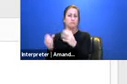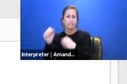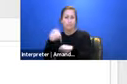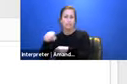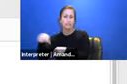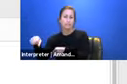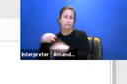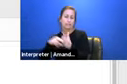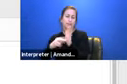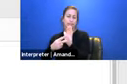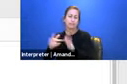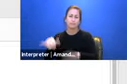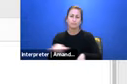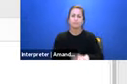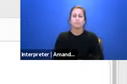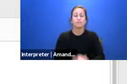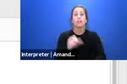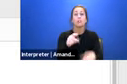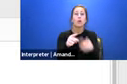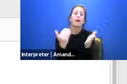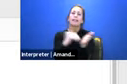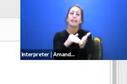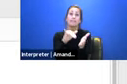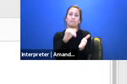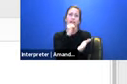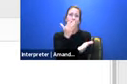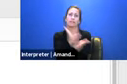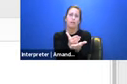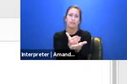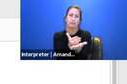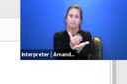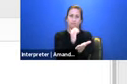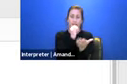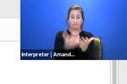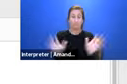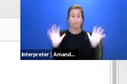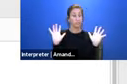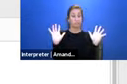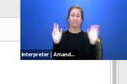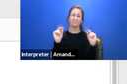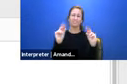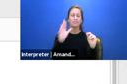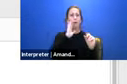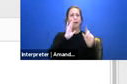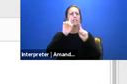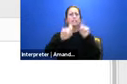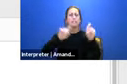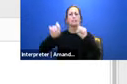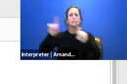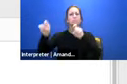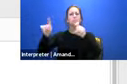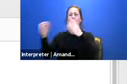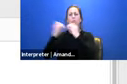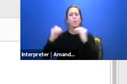74, we're not stopping. We are going to go out and have more forums so we can gather more information